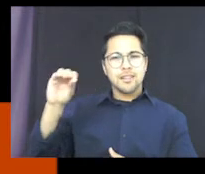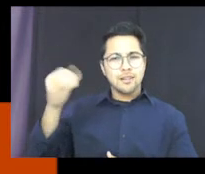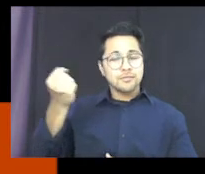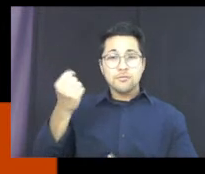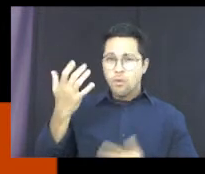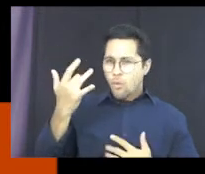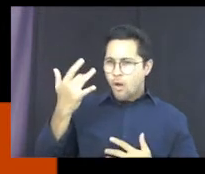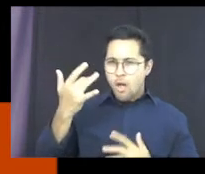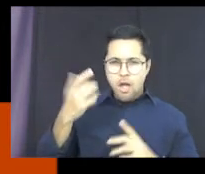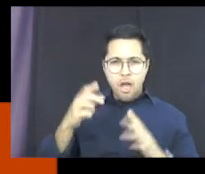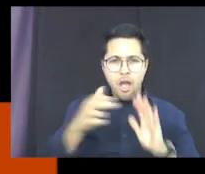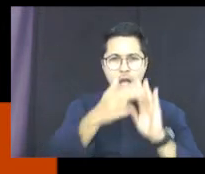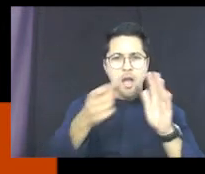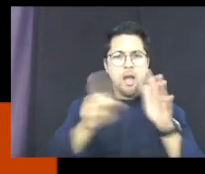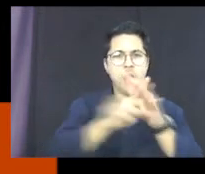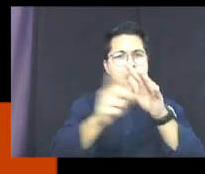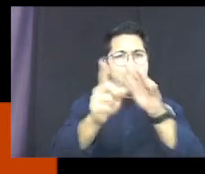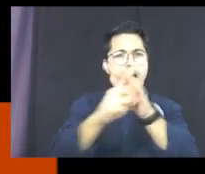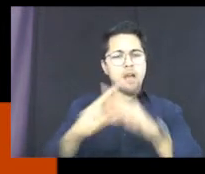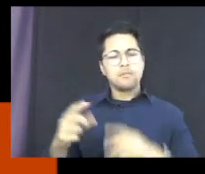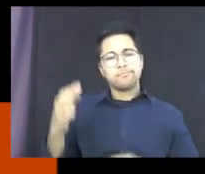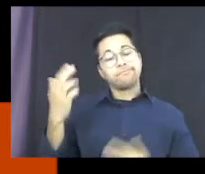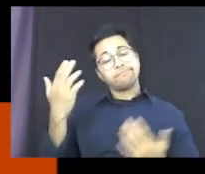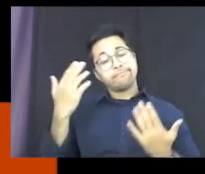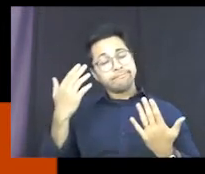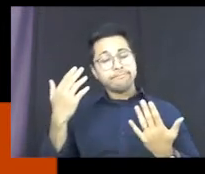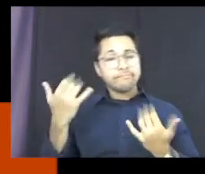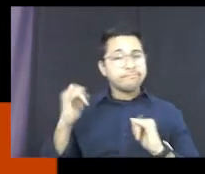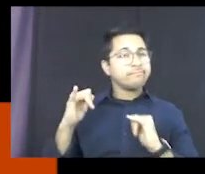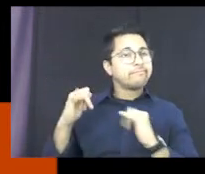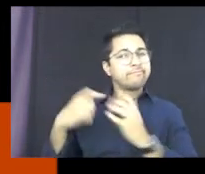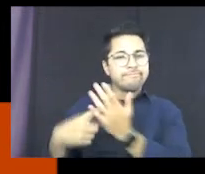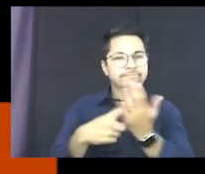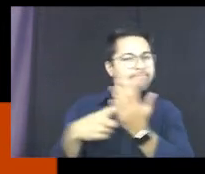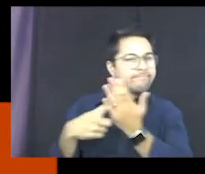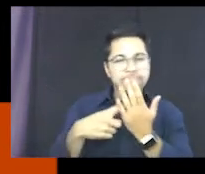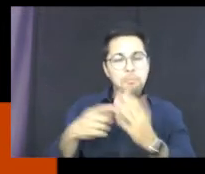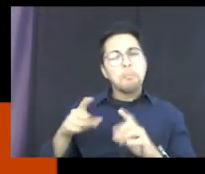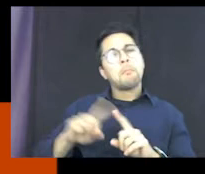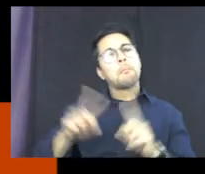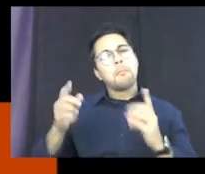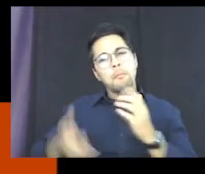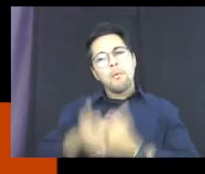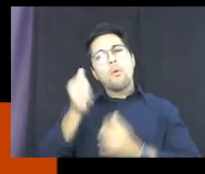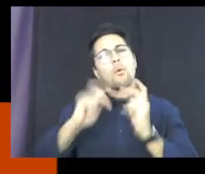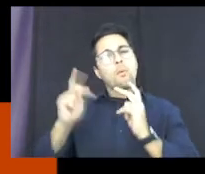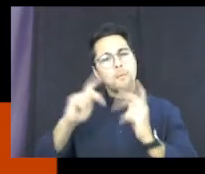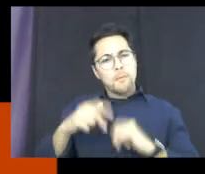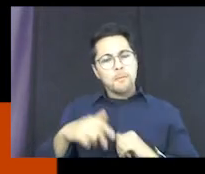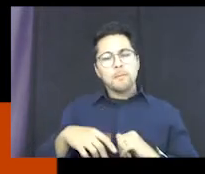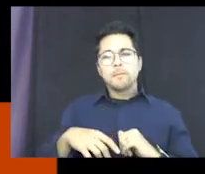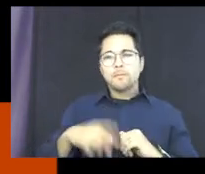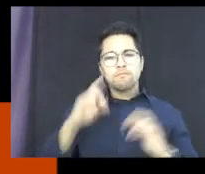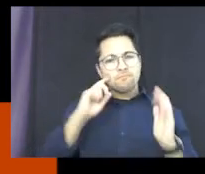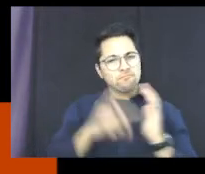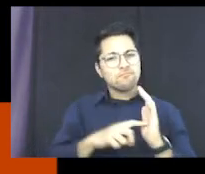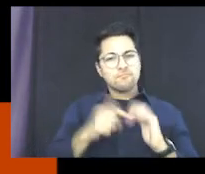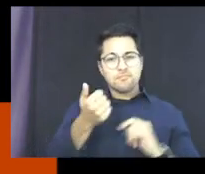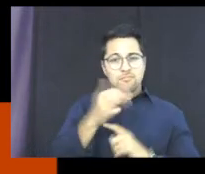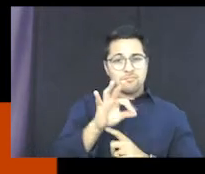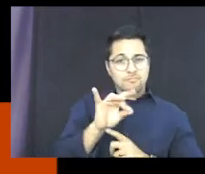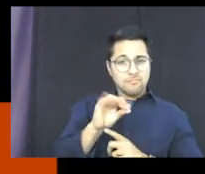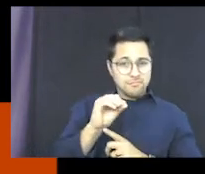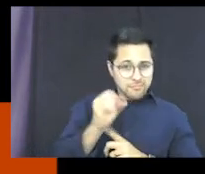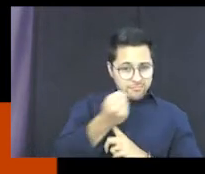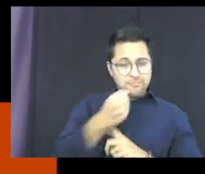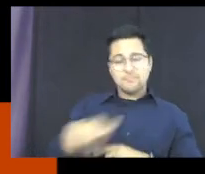began remains a common subject of debate, but most people have acknowledged that in the 1980s